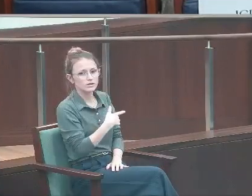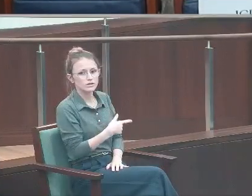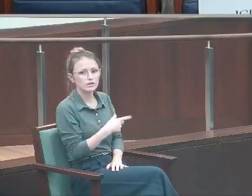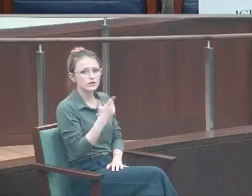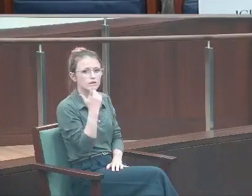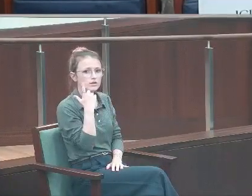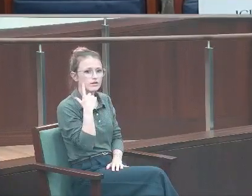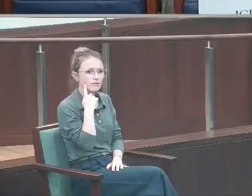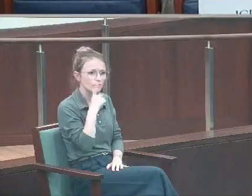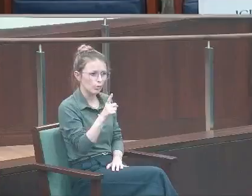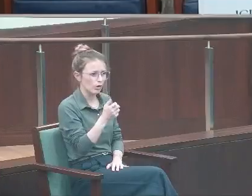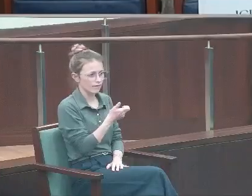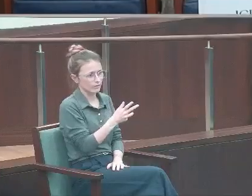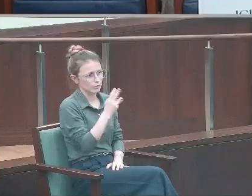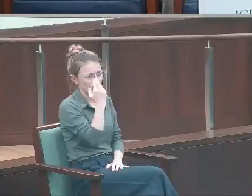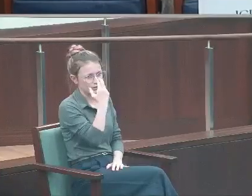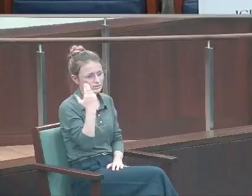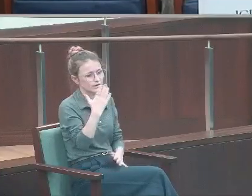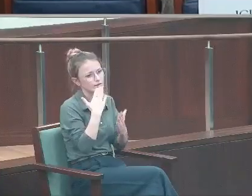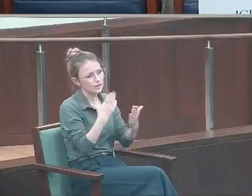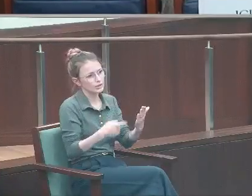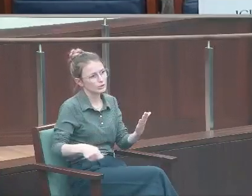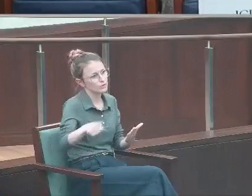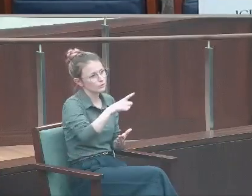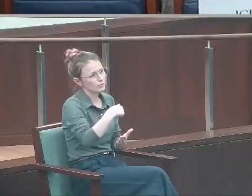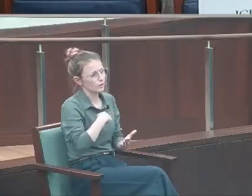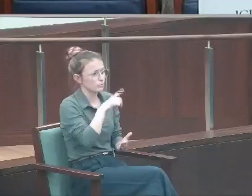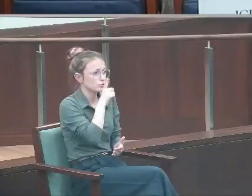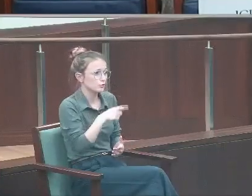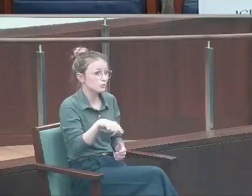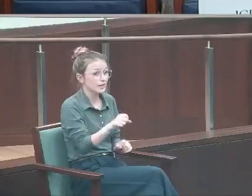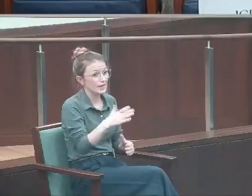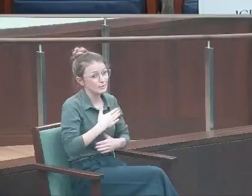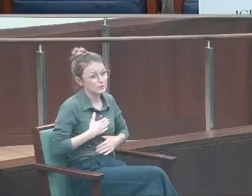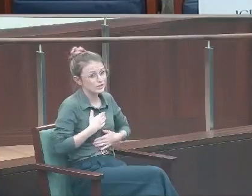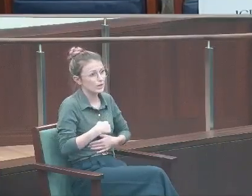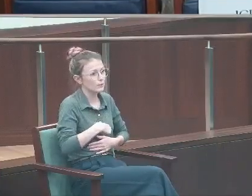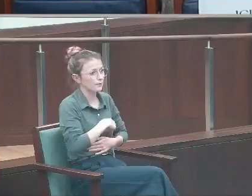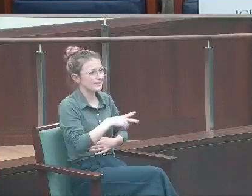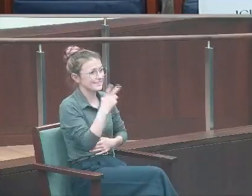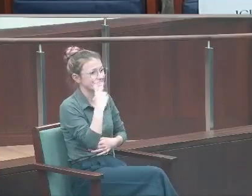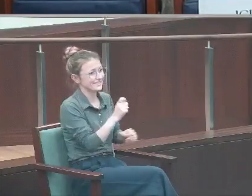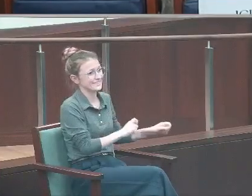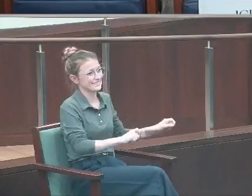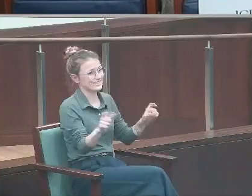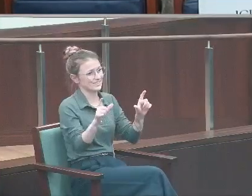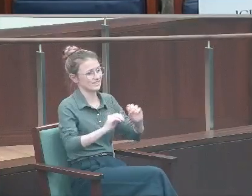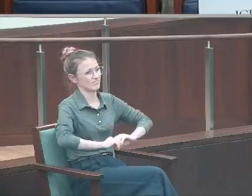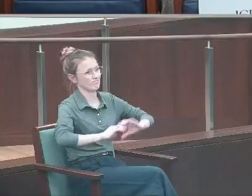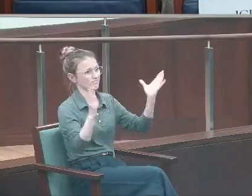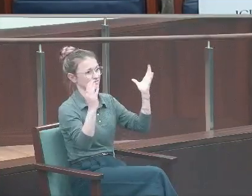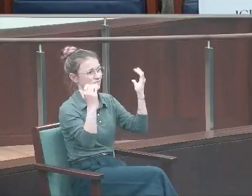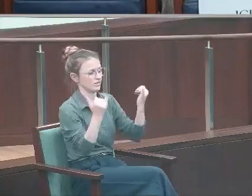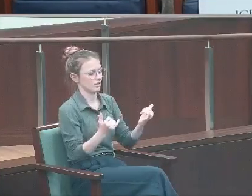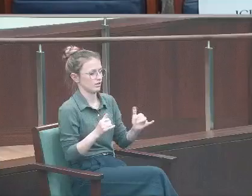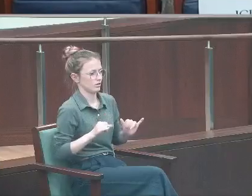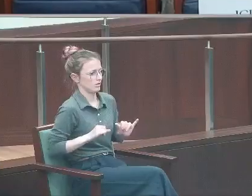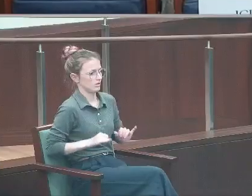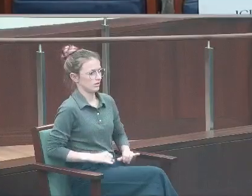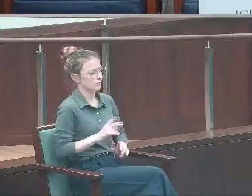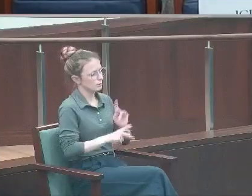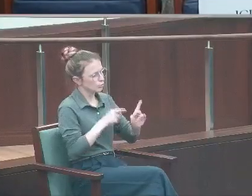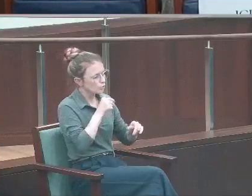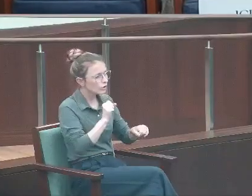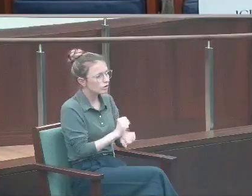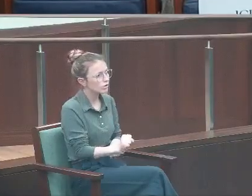of complicated reasons that you all, I'm sure, can appreciate, we see it in a much starker way, and the people who did their jobs with